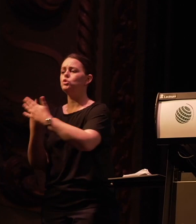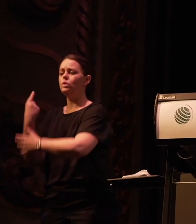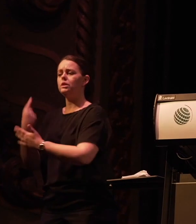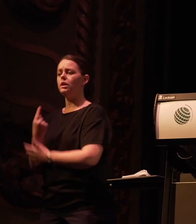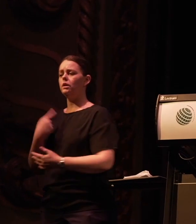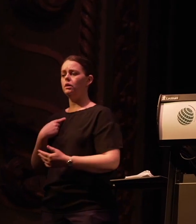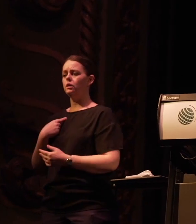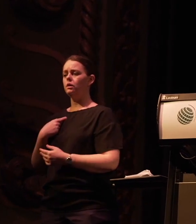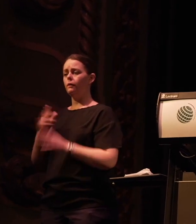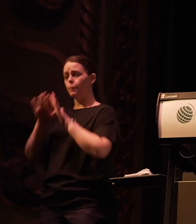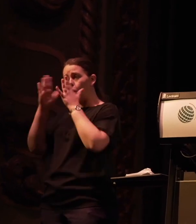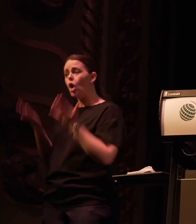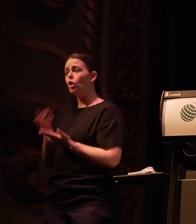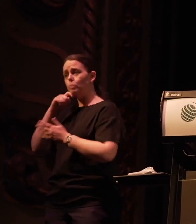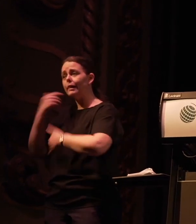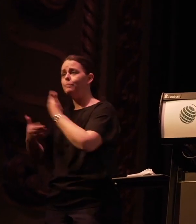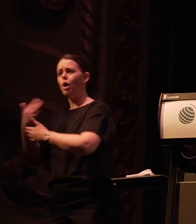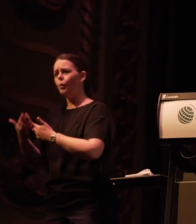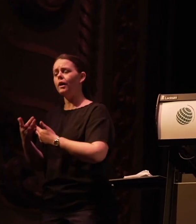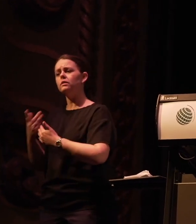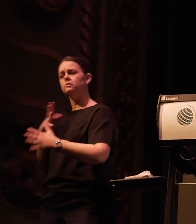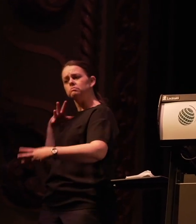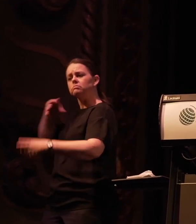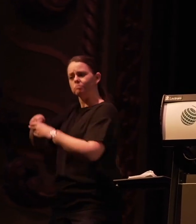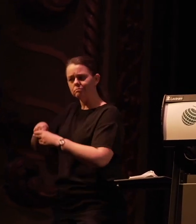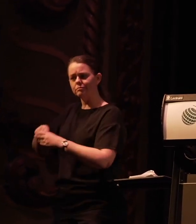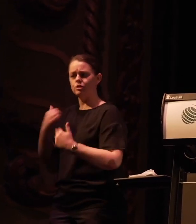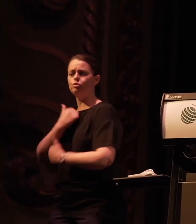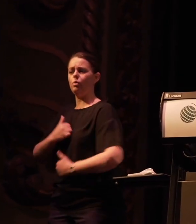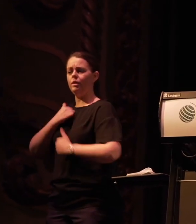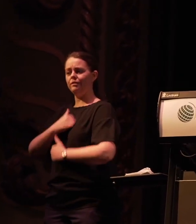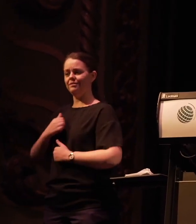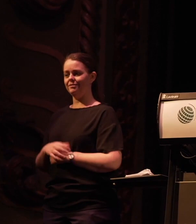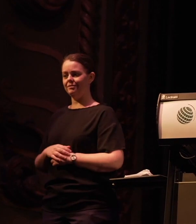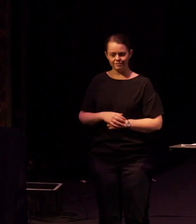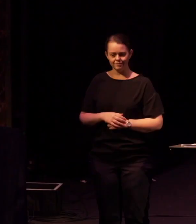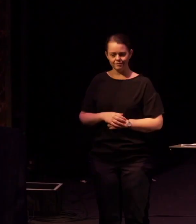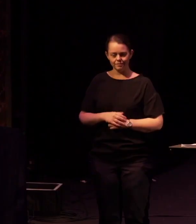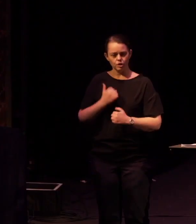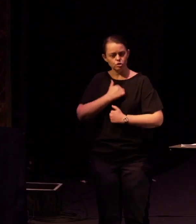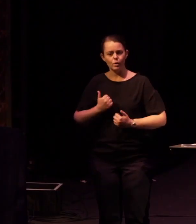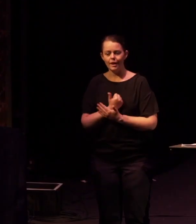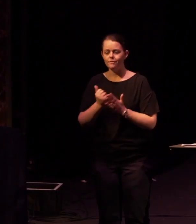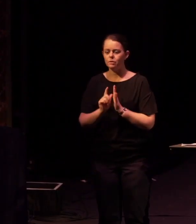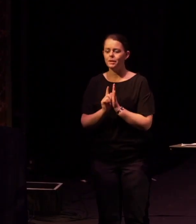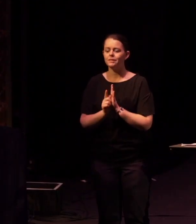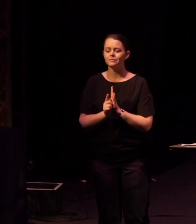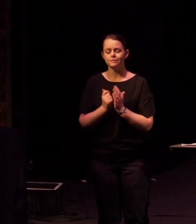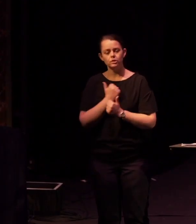pass you by. Get up and dance. Today is all you have. Make the most of every last second you have at IGS. Just soak it all